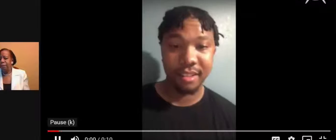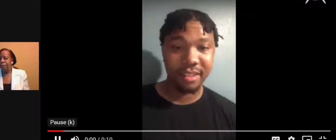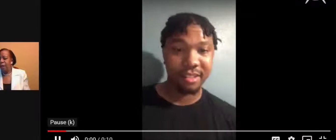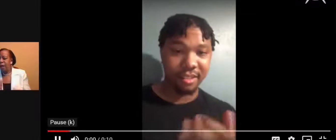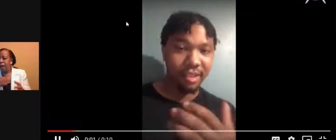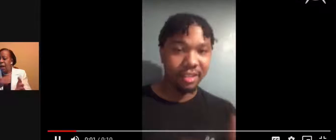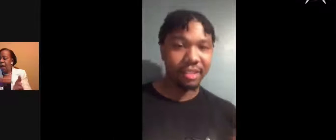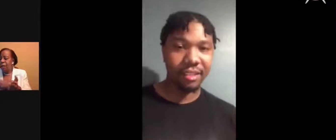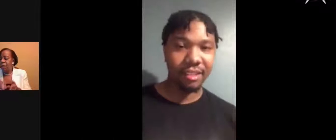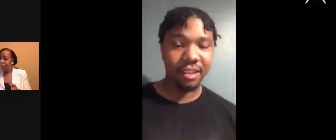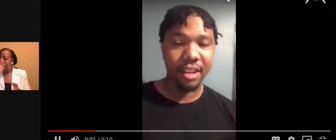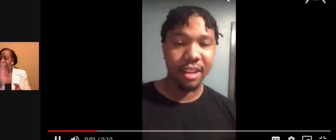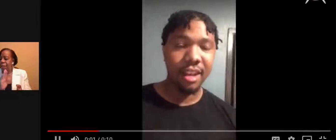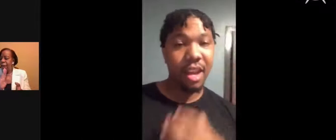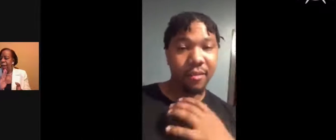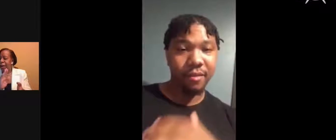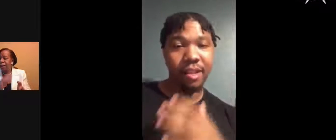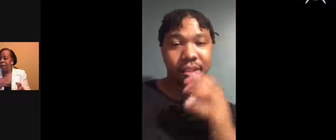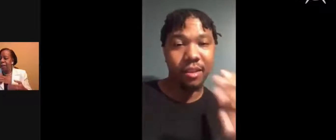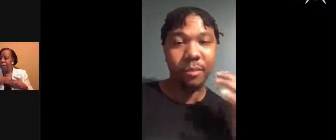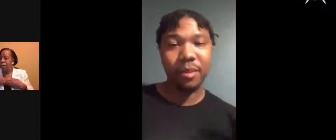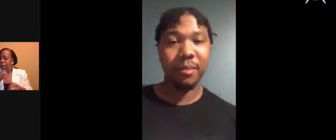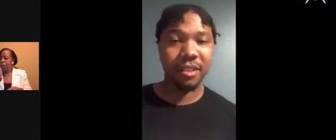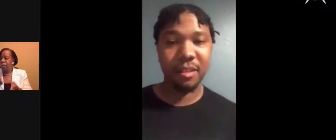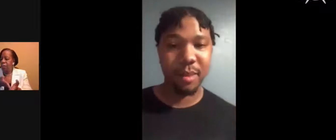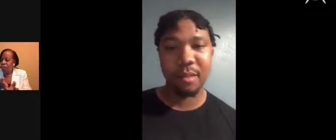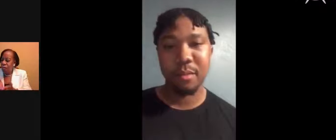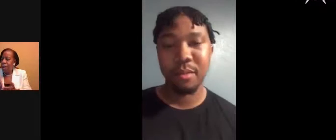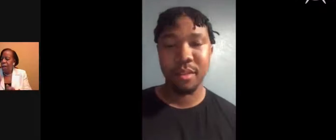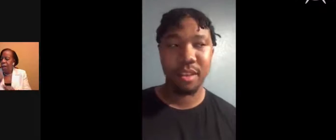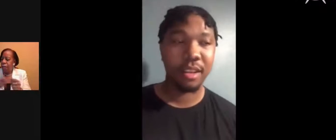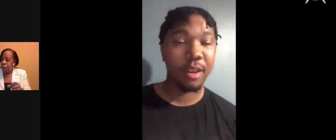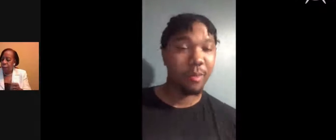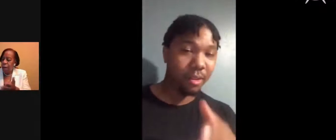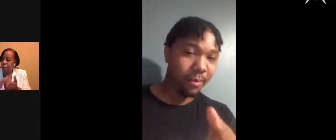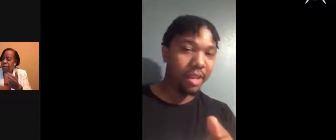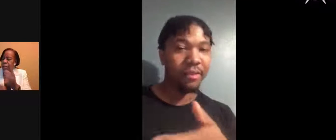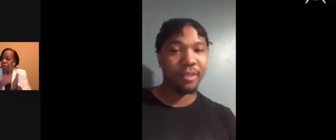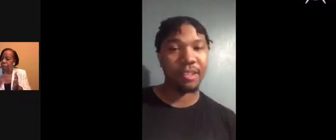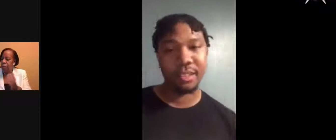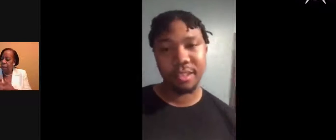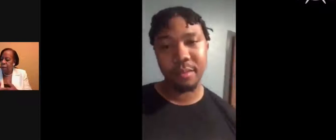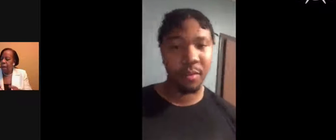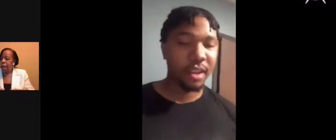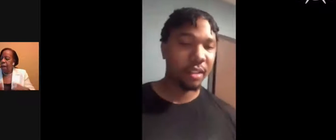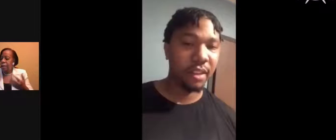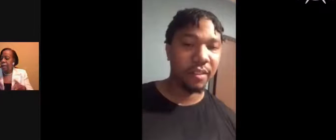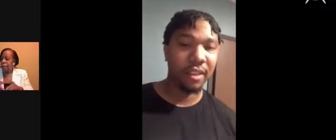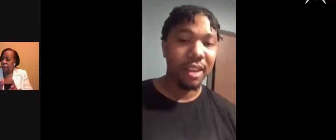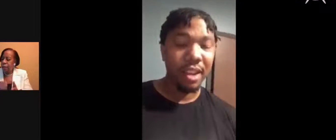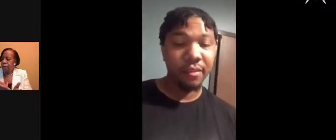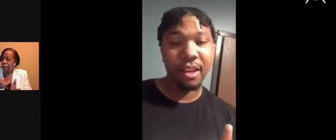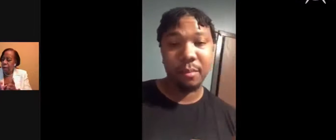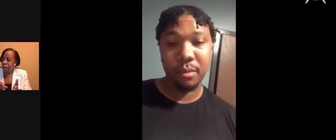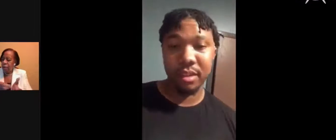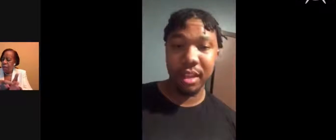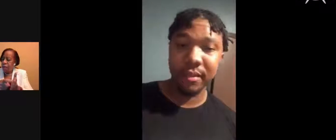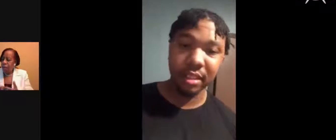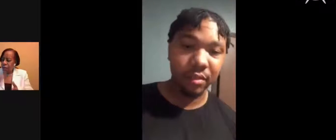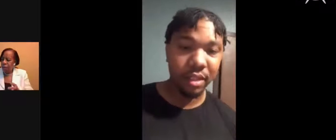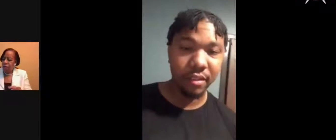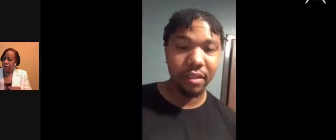I am the righteousness in Christ Jesus. I have a right to every promise in the Bible. I walk the path for righteousness that requires faith.